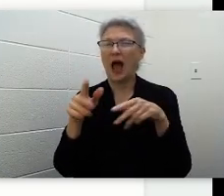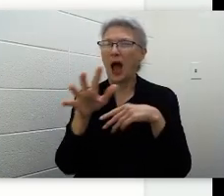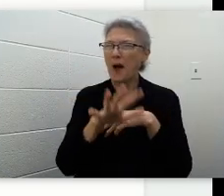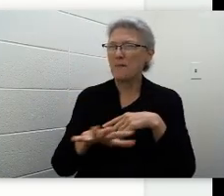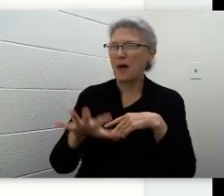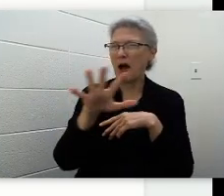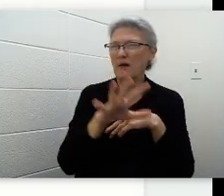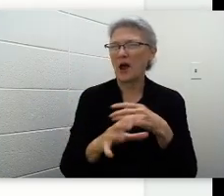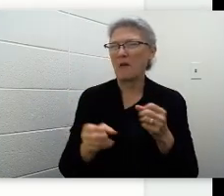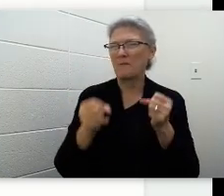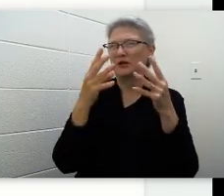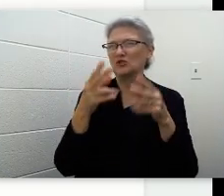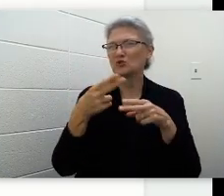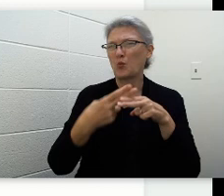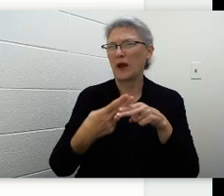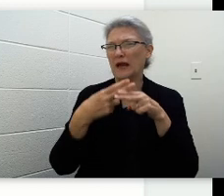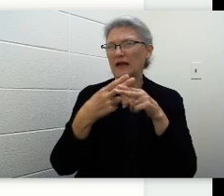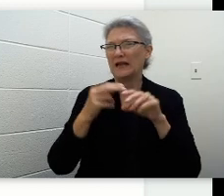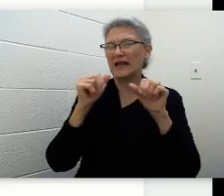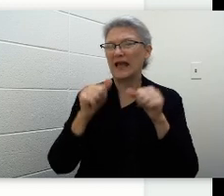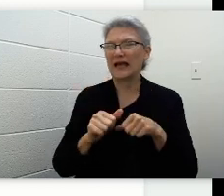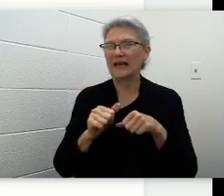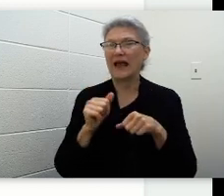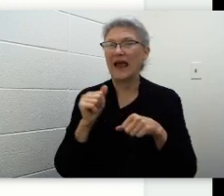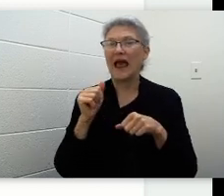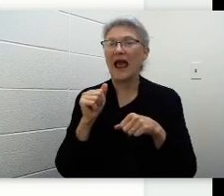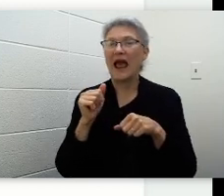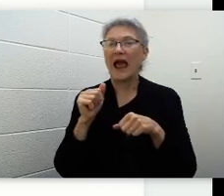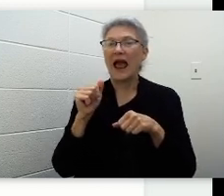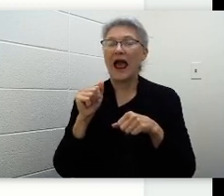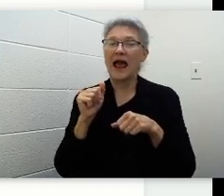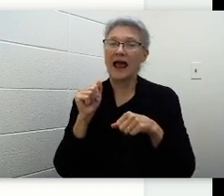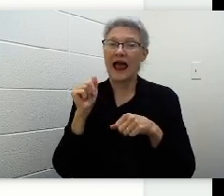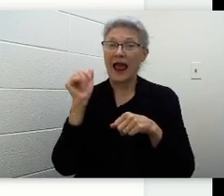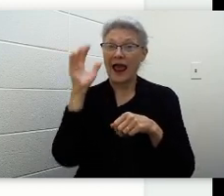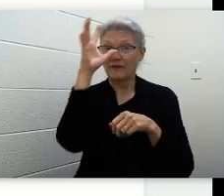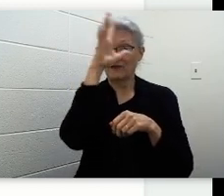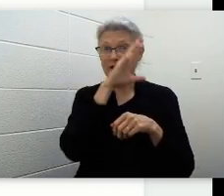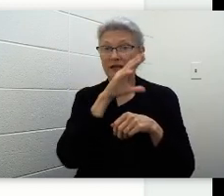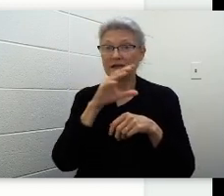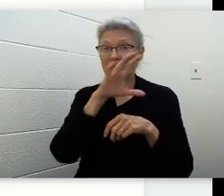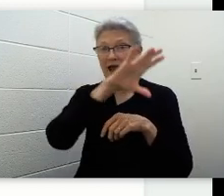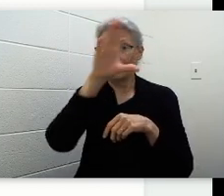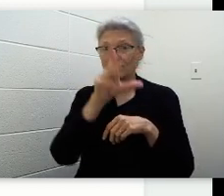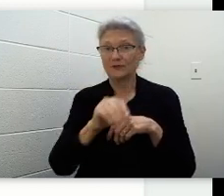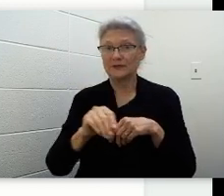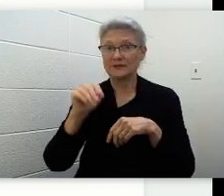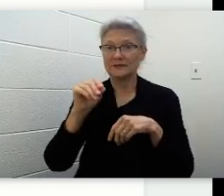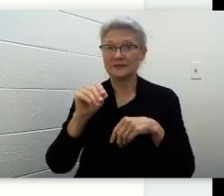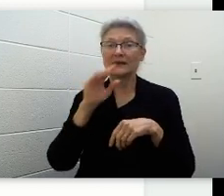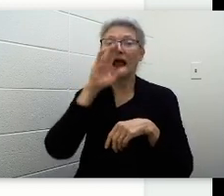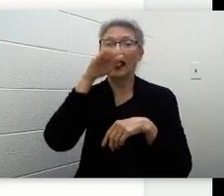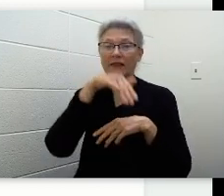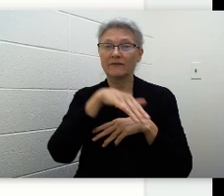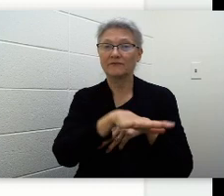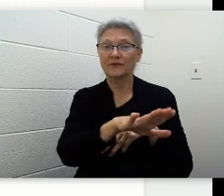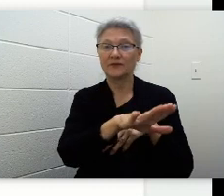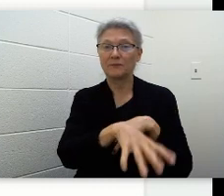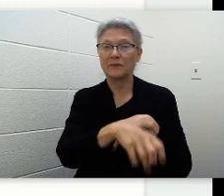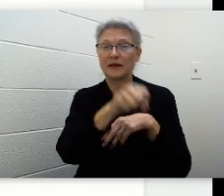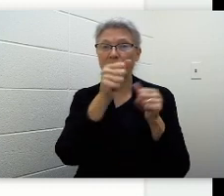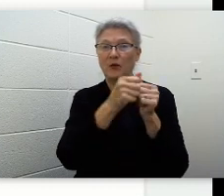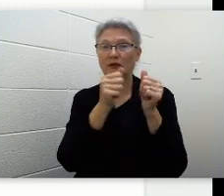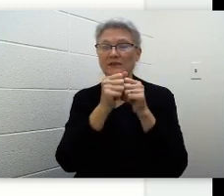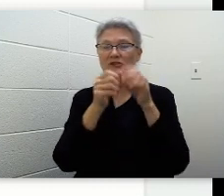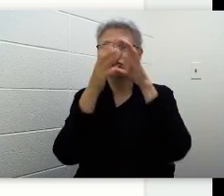About how much weight can an African elephant pick up with its trunk? All right. So what is